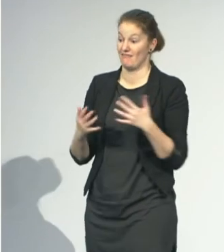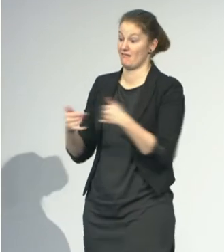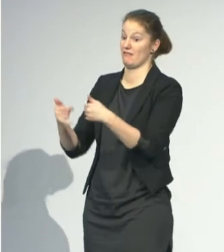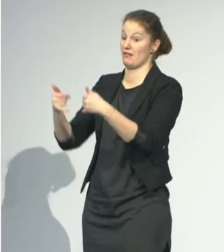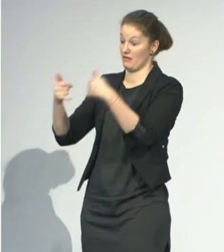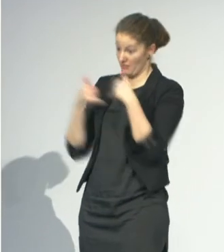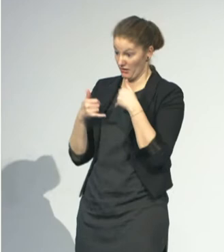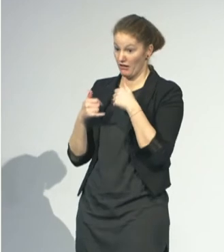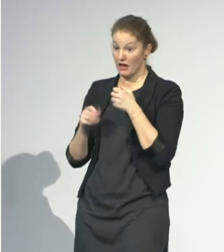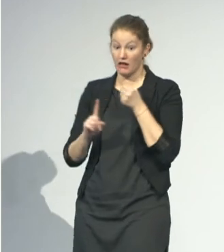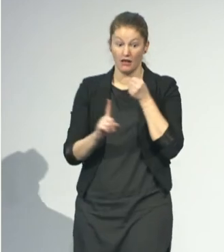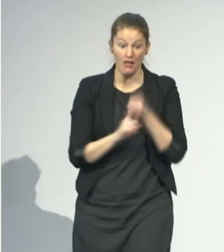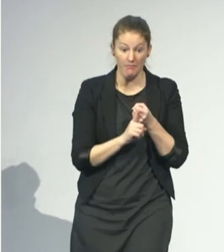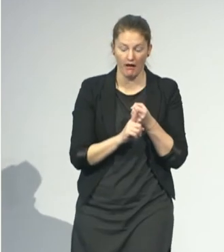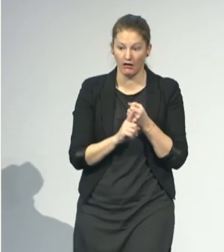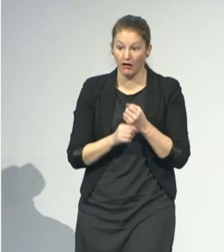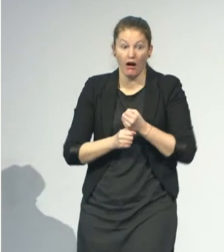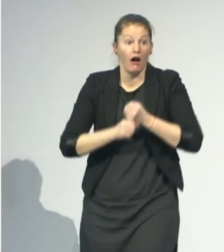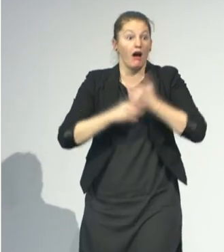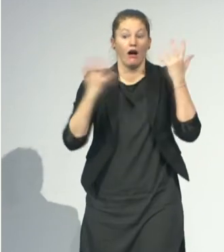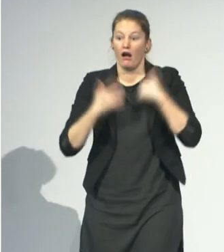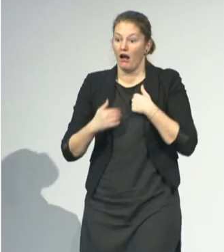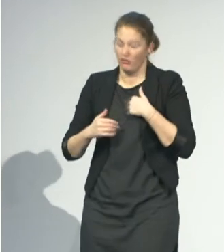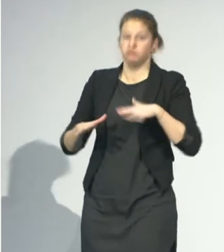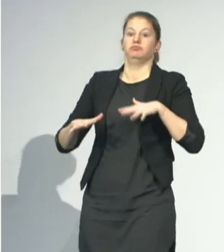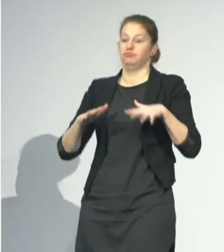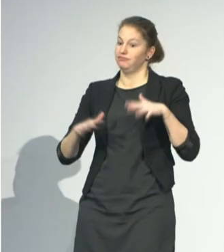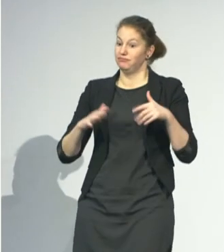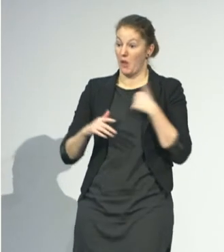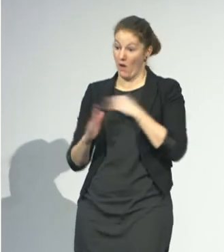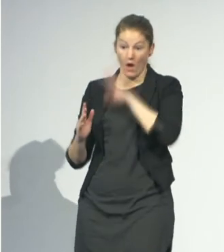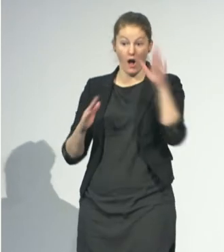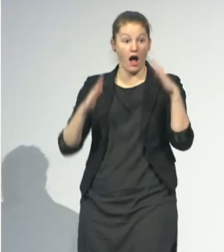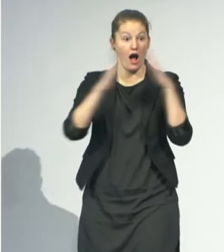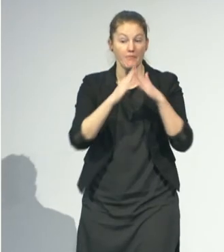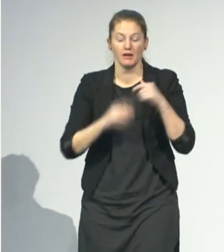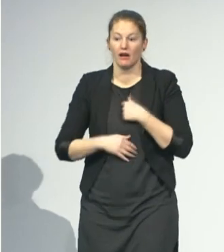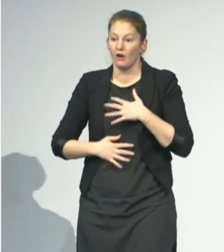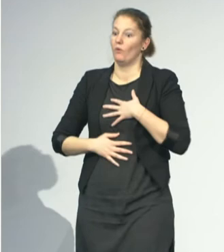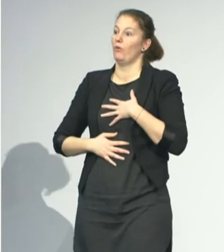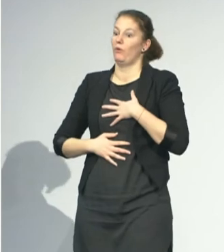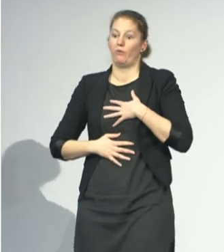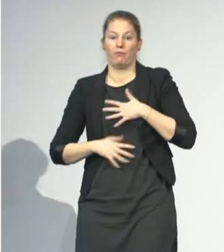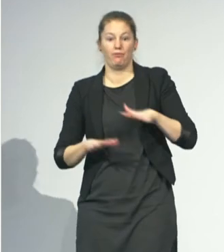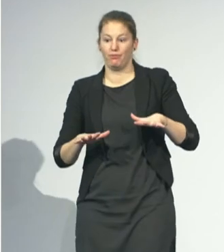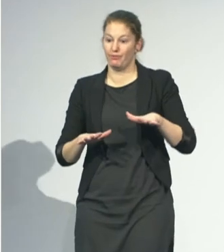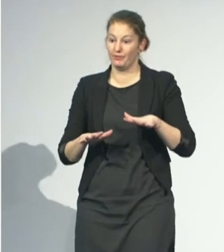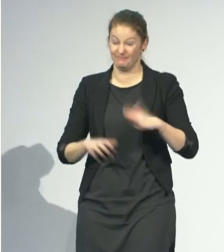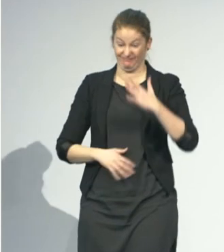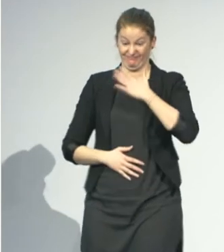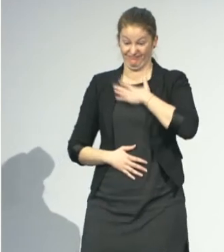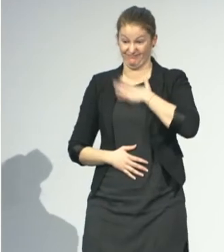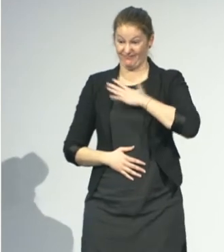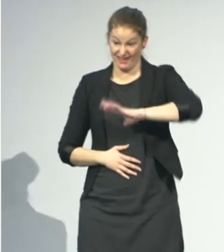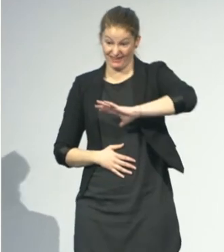all, it's one of those things where they say, there's the saying, you're never a prophet in your own homeland. And I think that when we received the